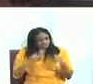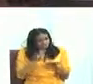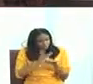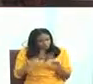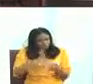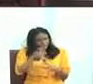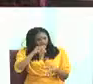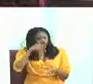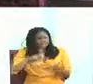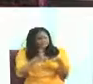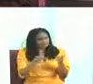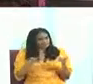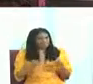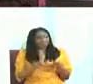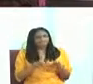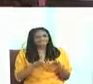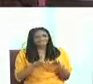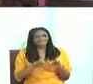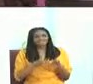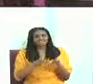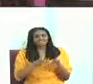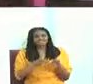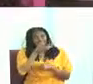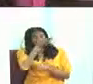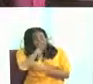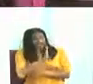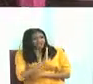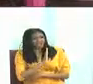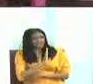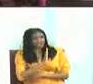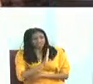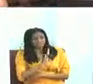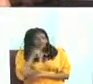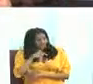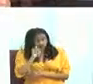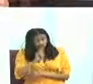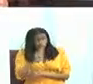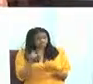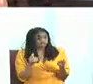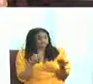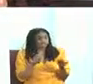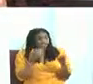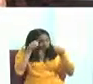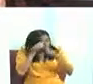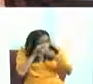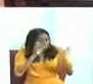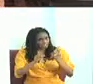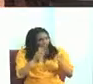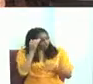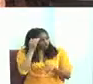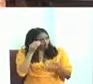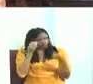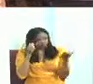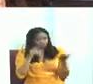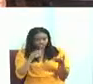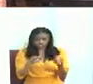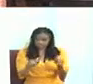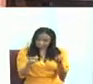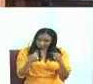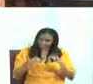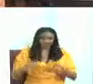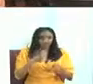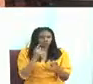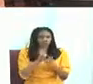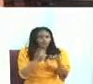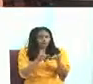this place. And God, I said, well, you just got to let people know. That's right. You come to the right place. Because we just worship the Lord like